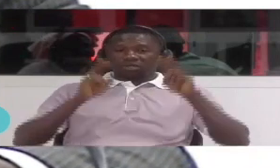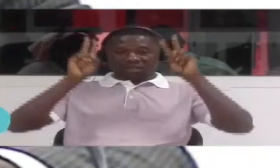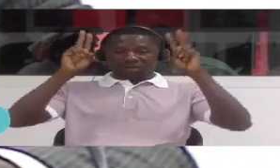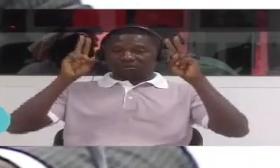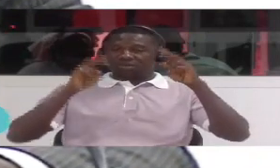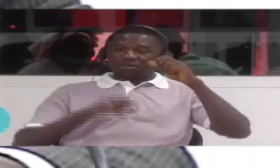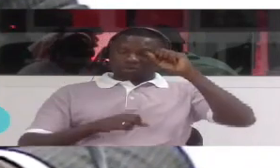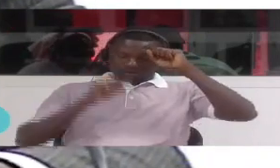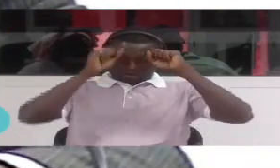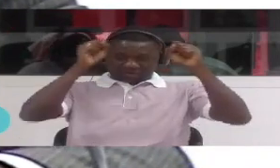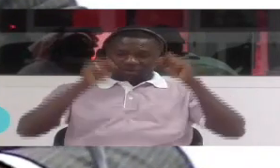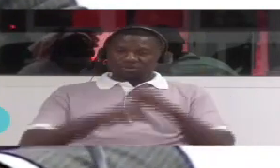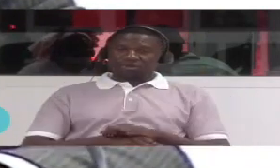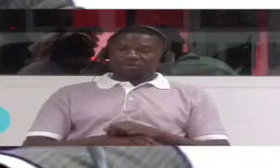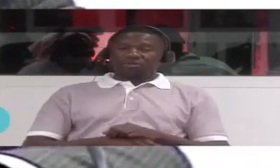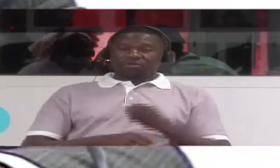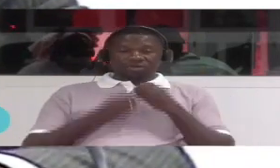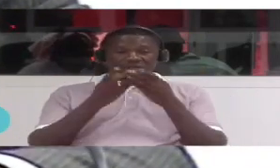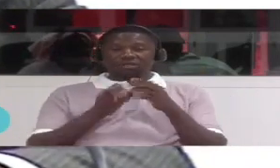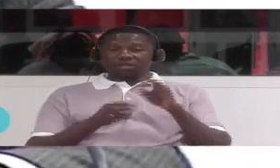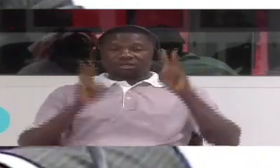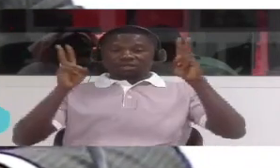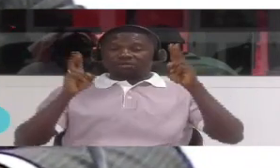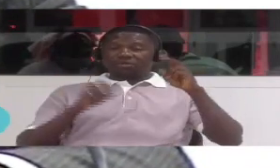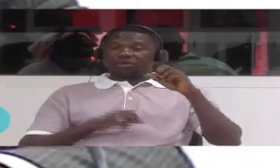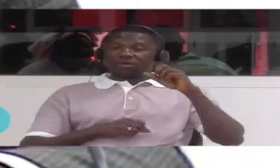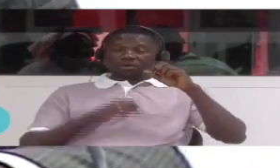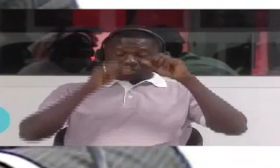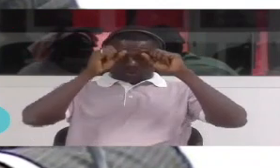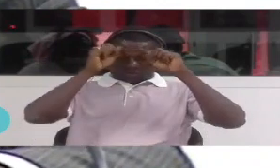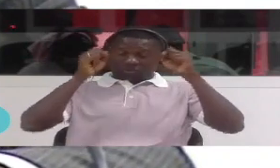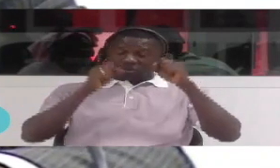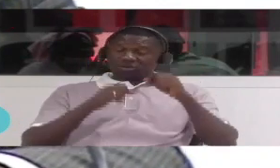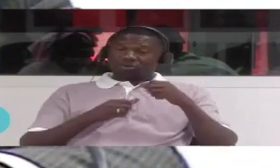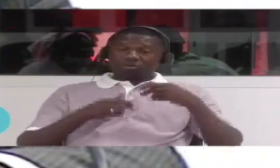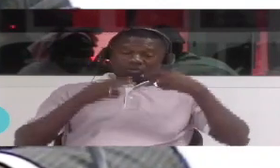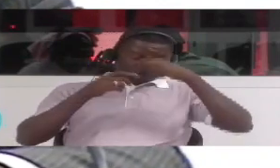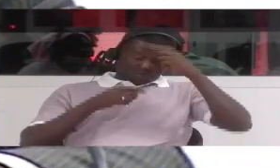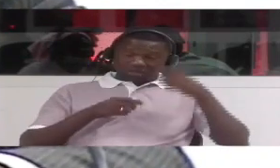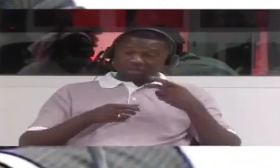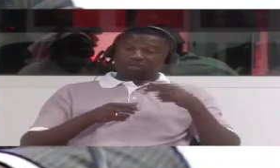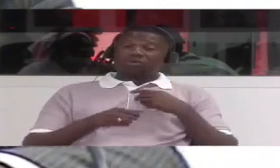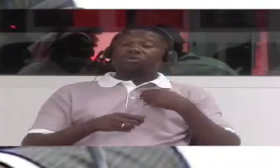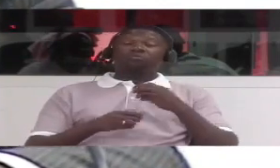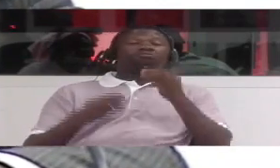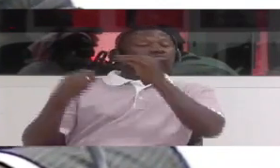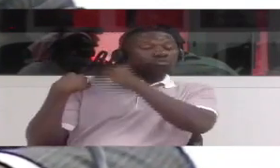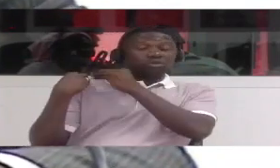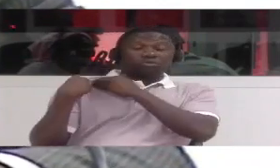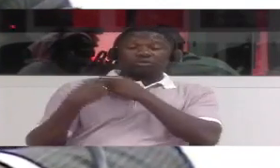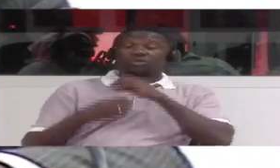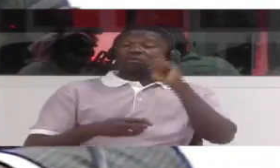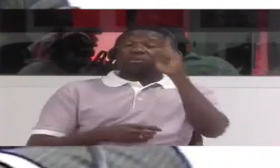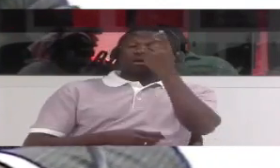Jammeh's mode of operandi was he was going to be the Lord and nobody else was going to have a different